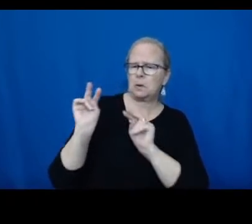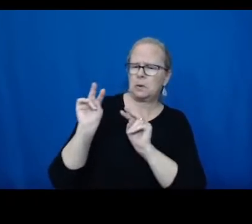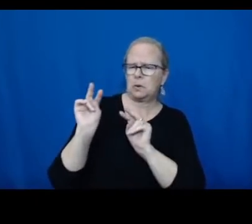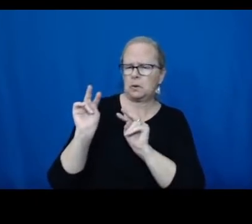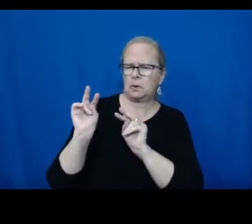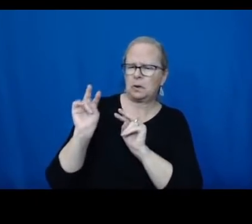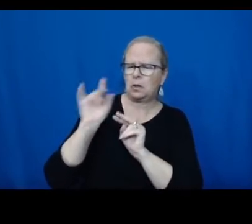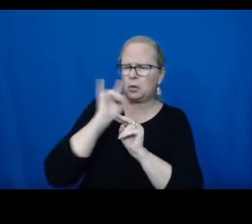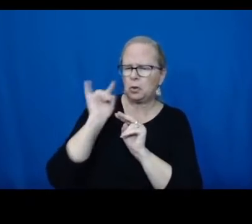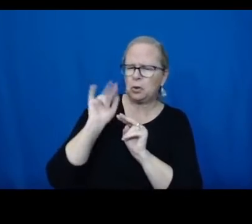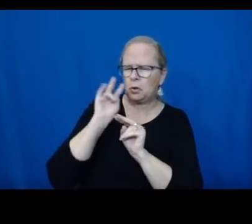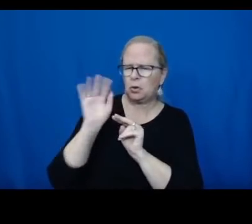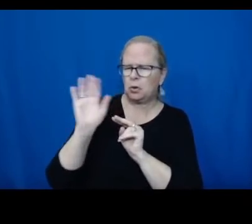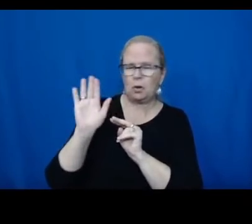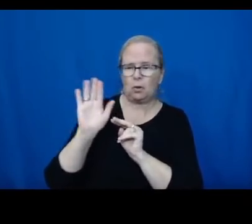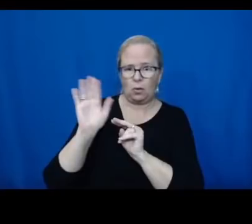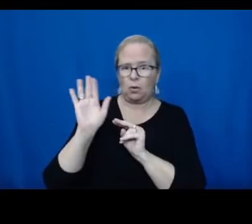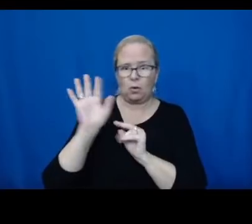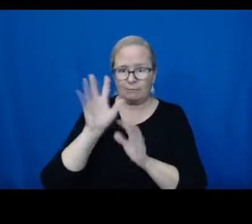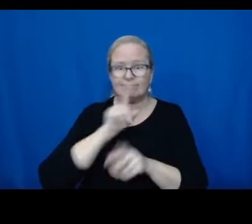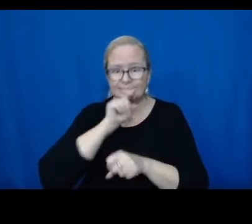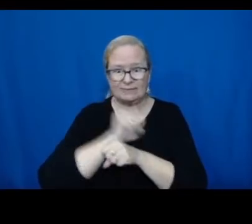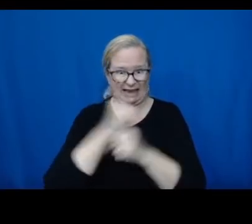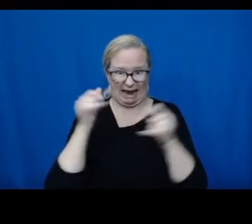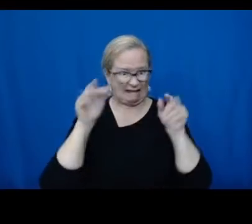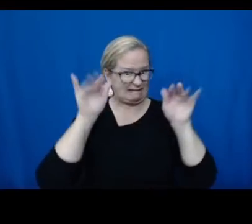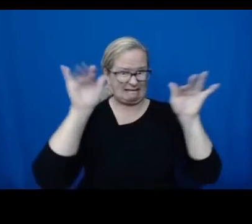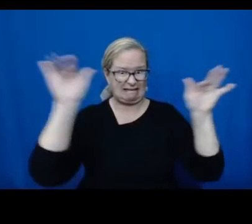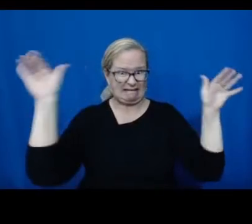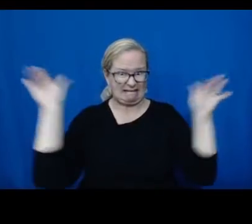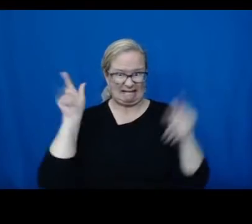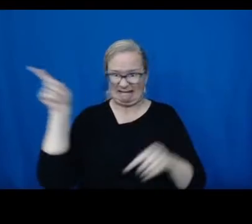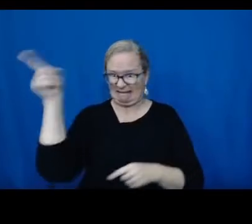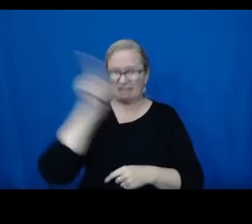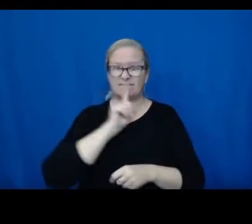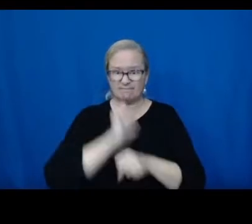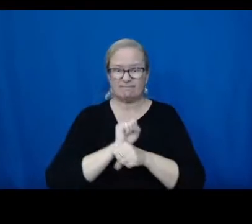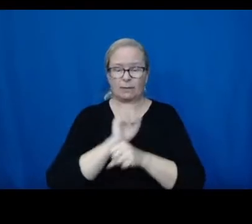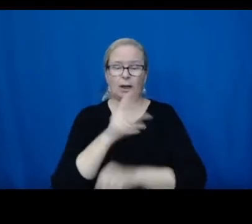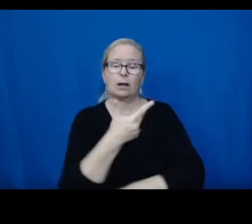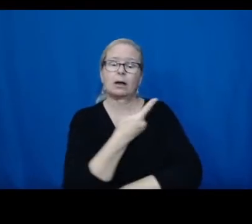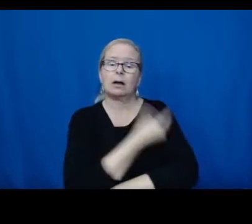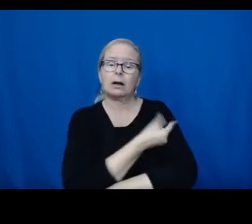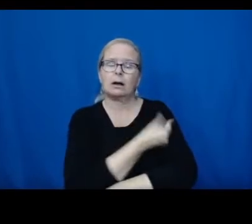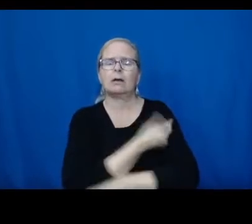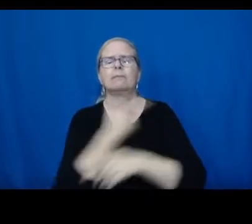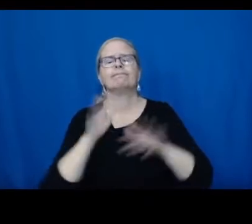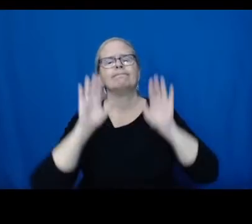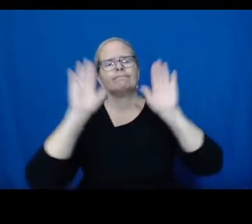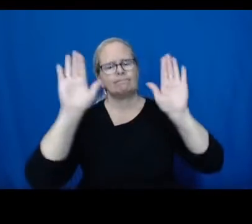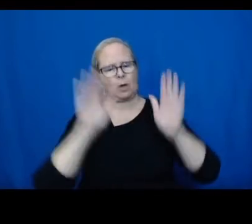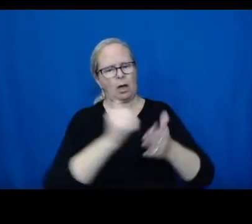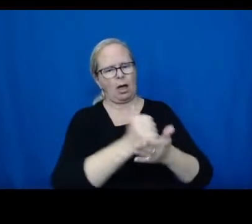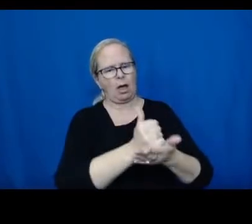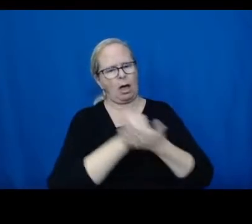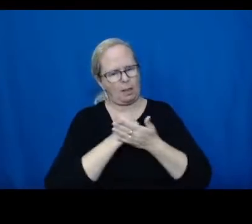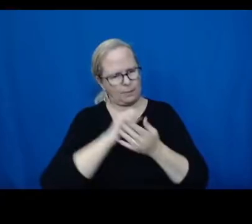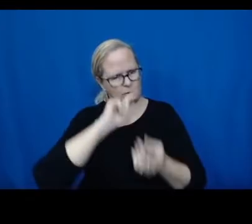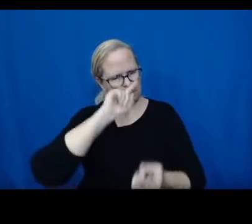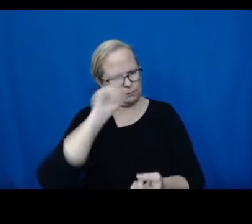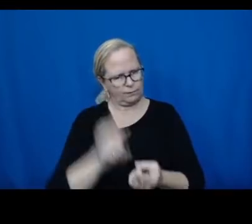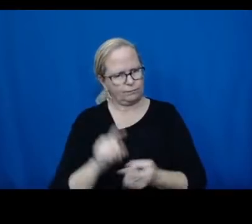reducing that risk of getting hospitalized or very sick, but clearly they don't prevent it altogether. And some of those